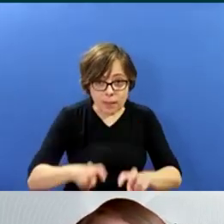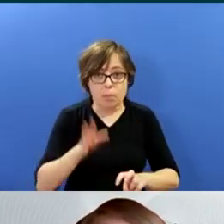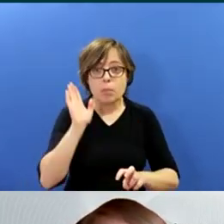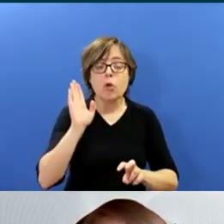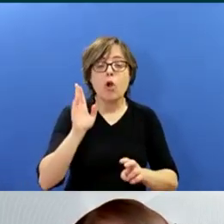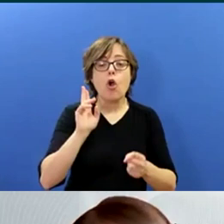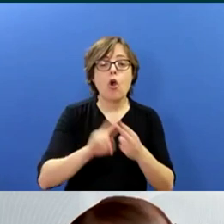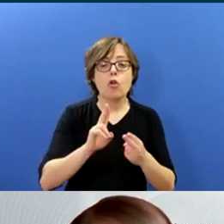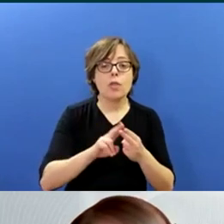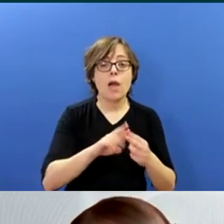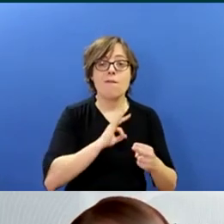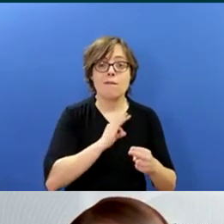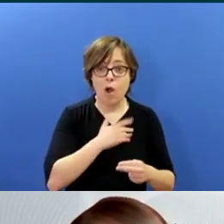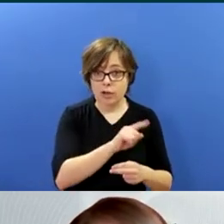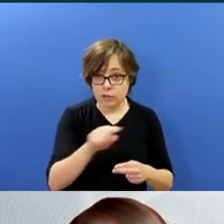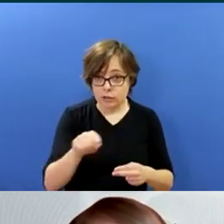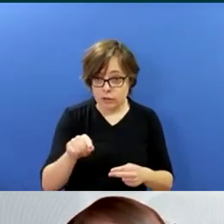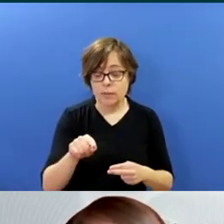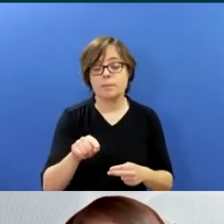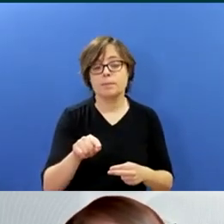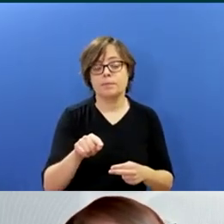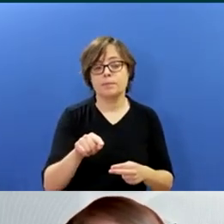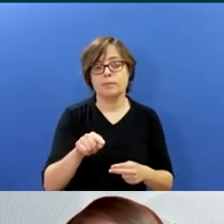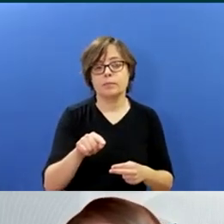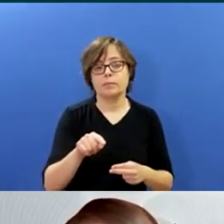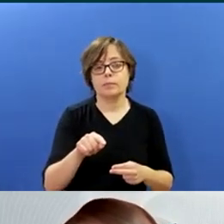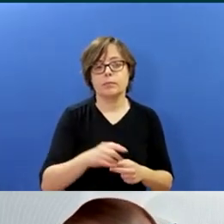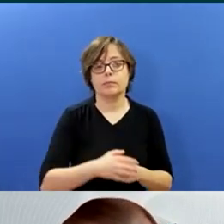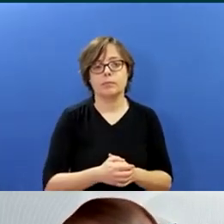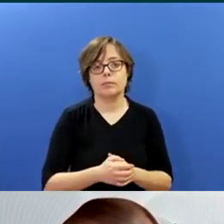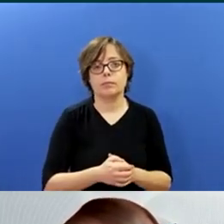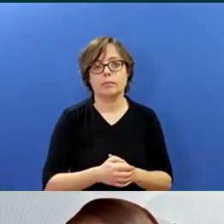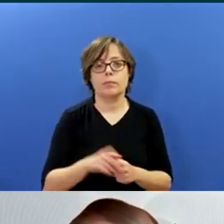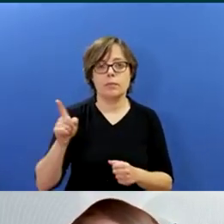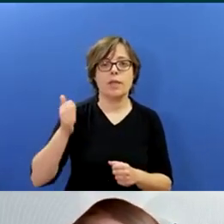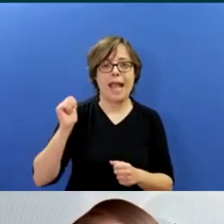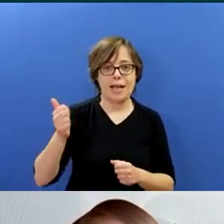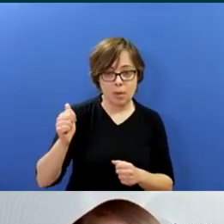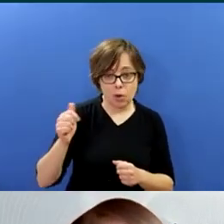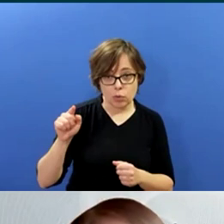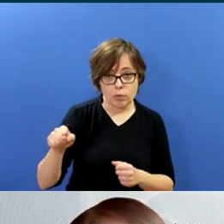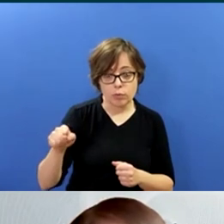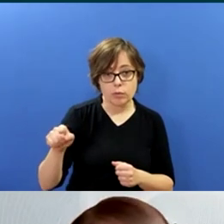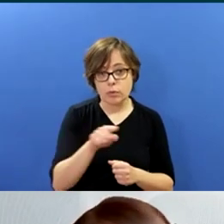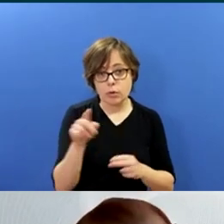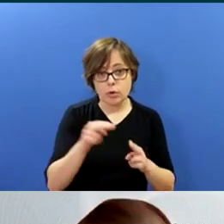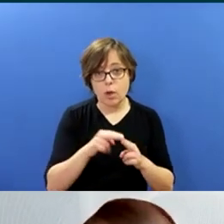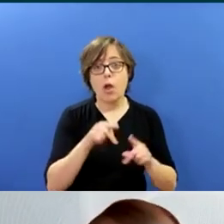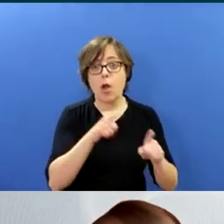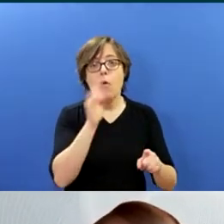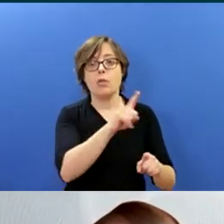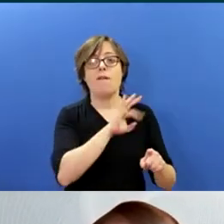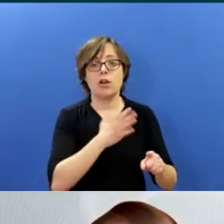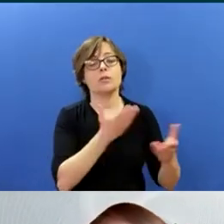suitable experts, providers were invited to an information event where we explained what we expected from